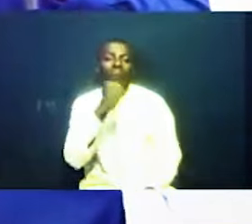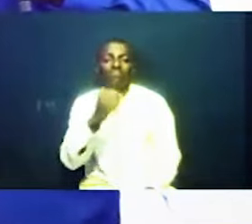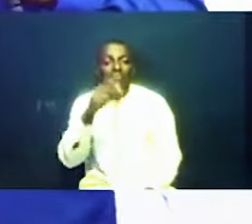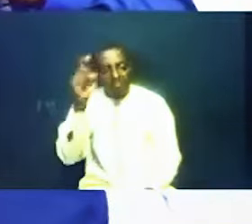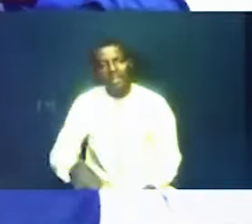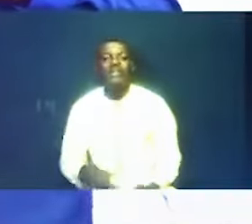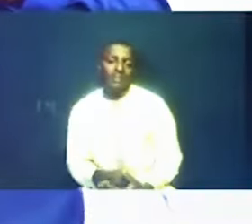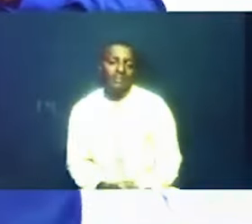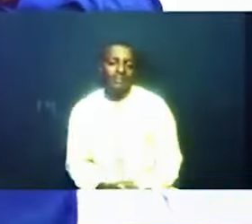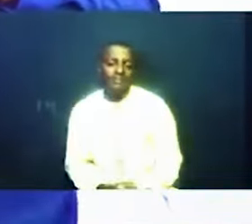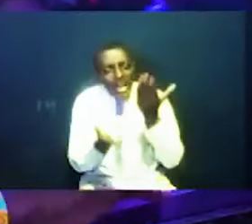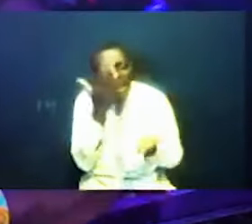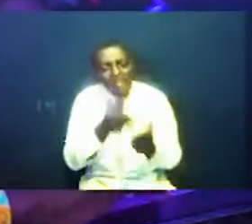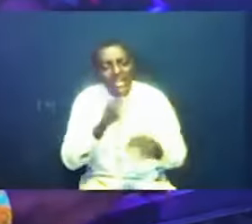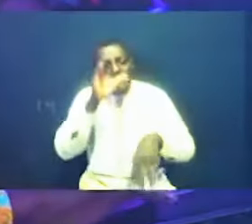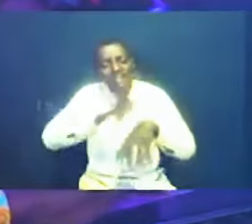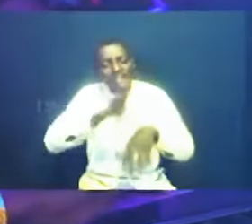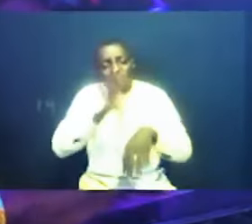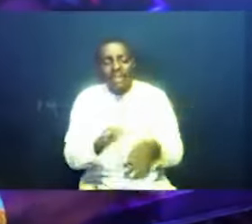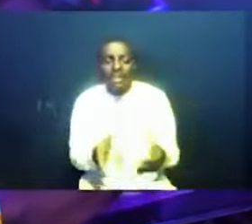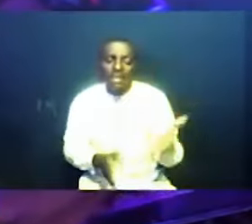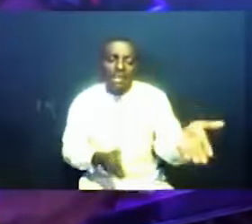Dr. Billy Graham